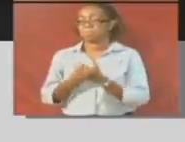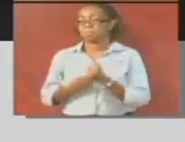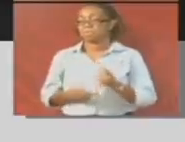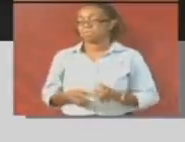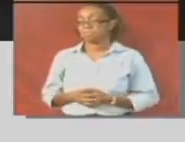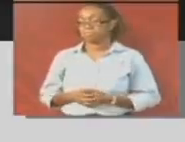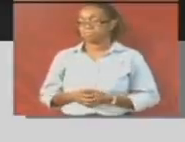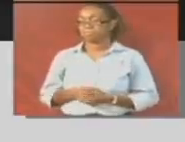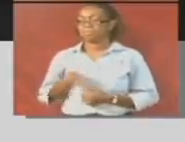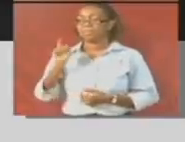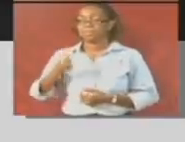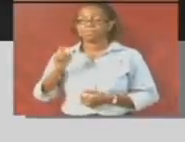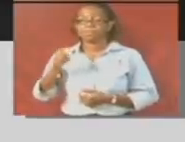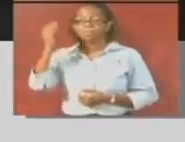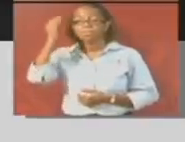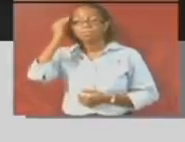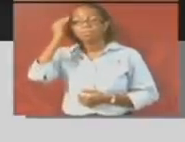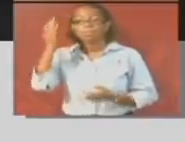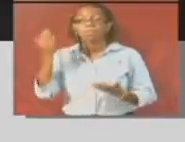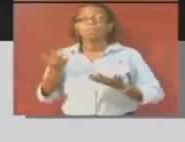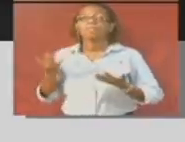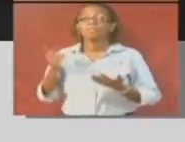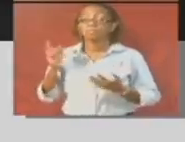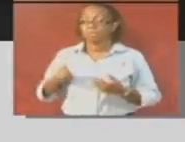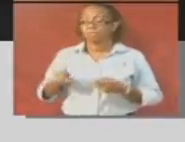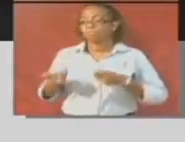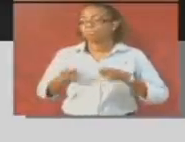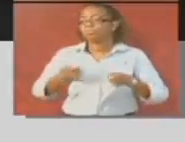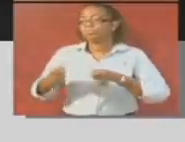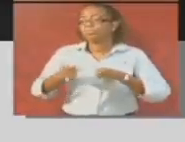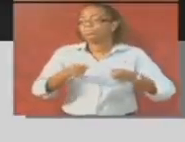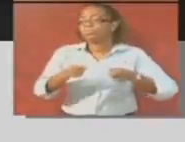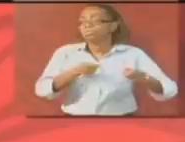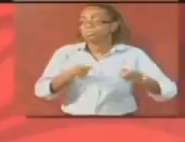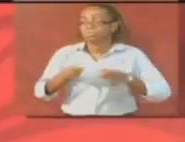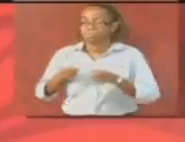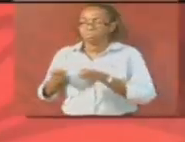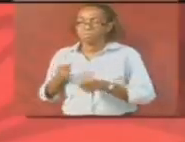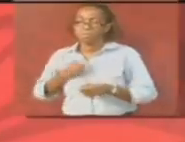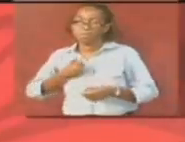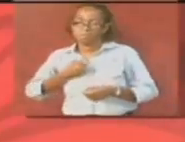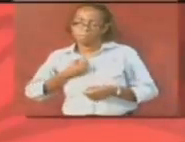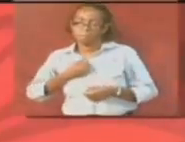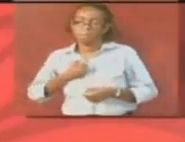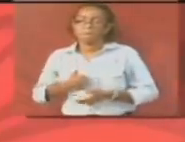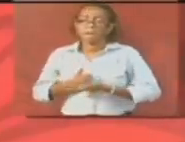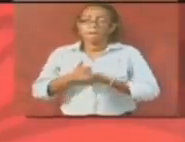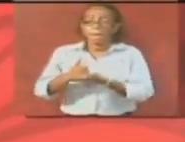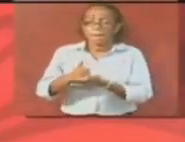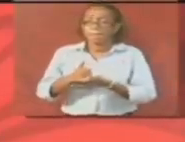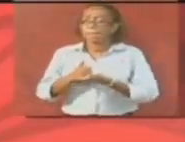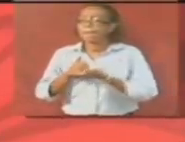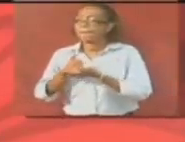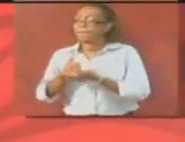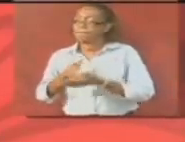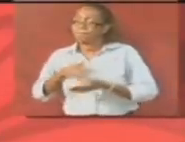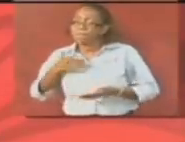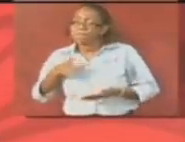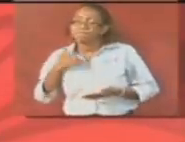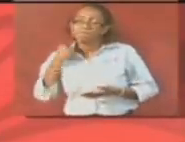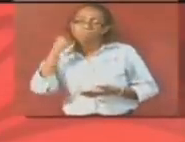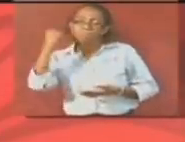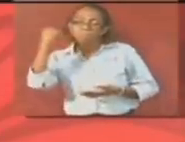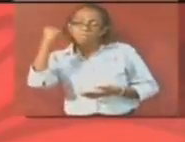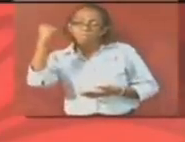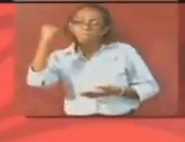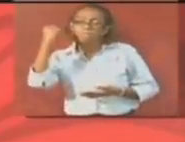know is that we need to take control and exercise control where we have it to help us cope with the stressors. We need to find